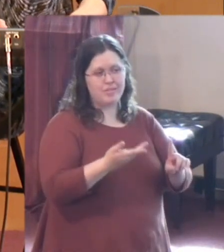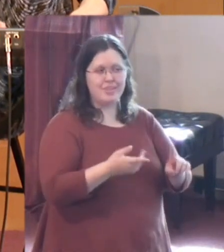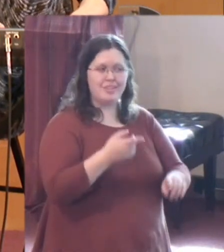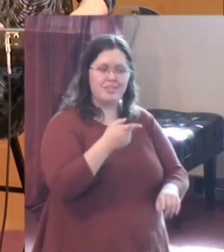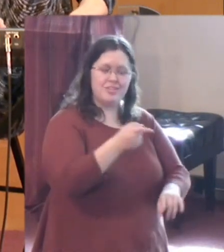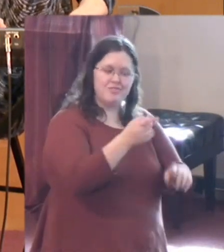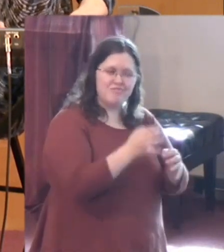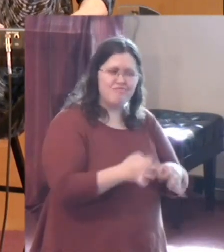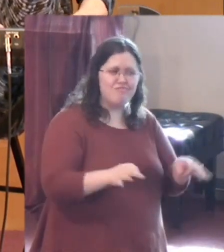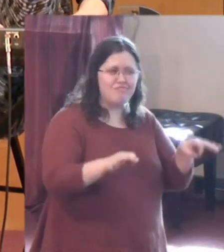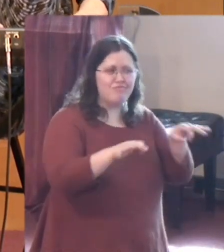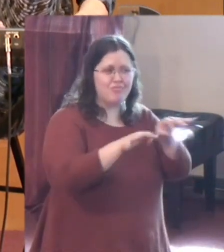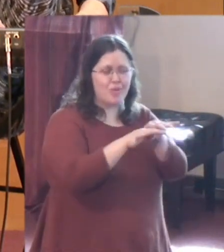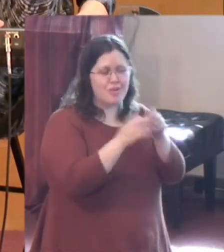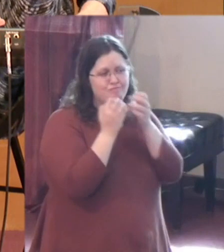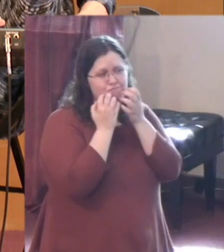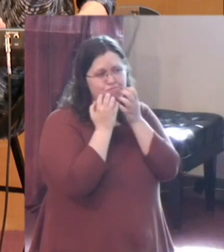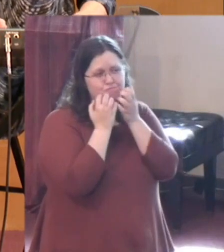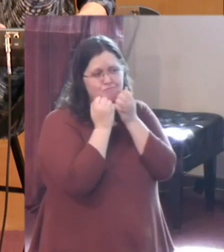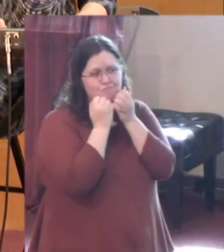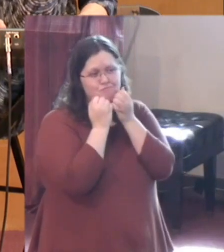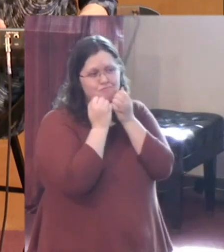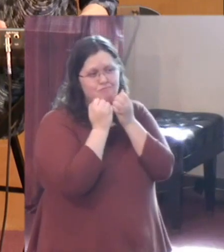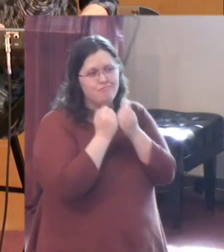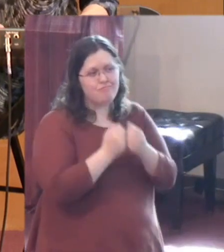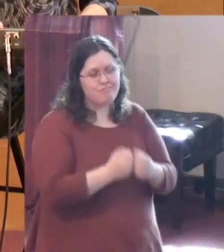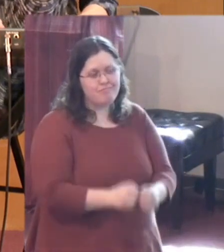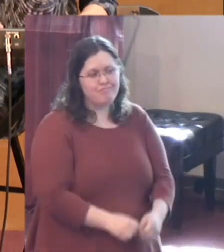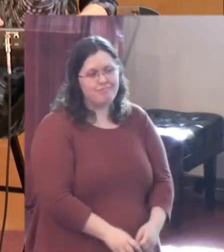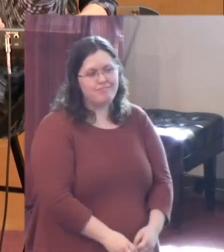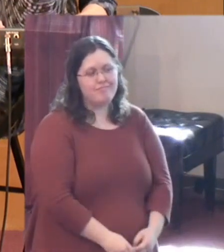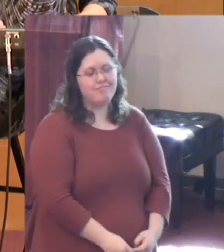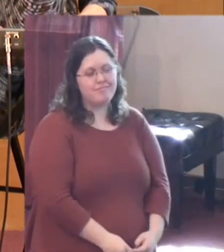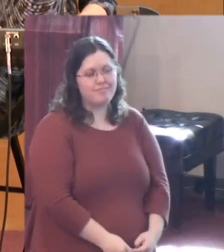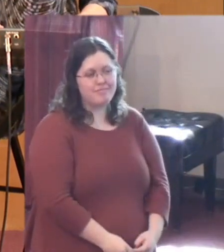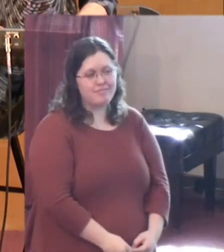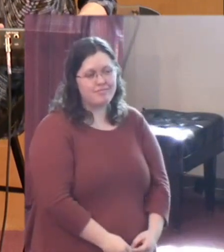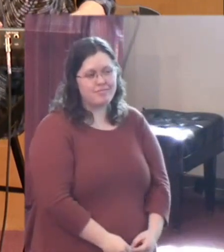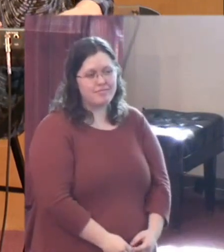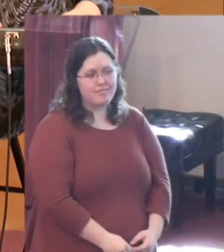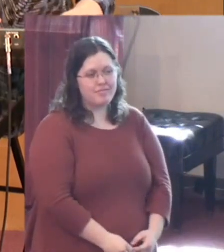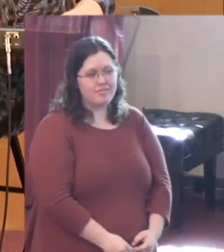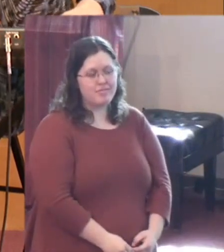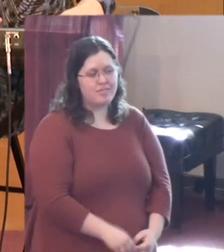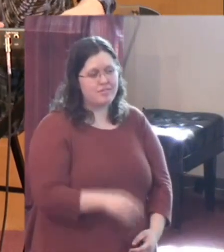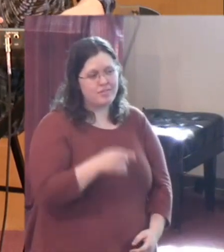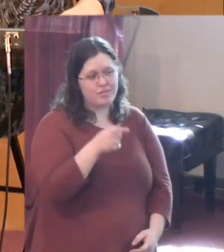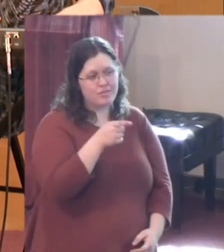matter.